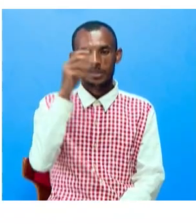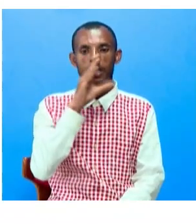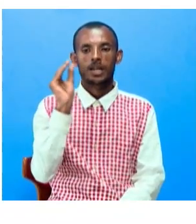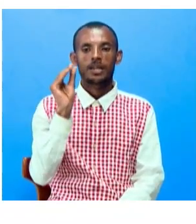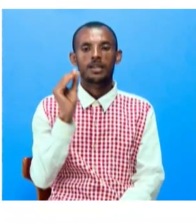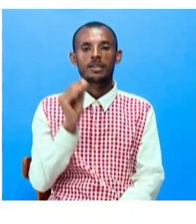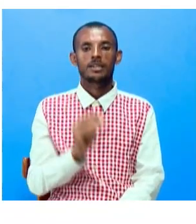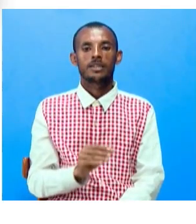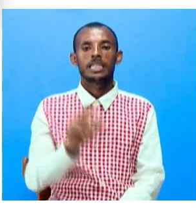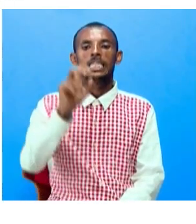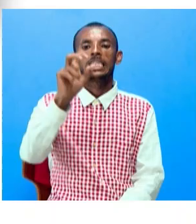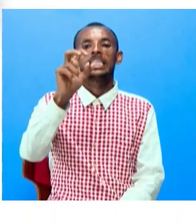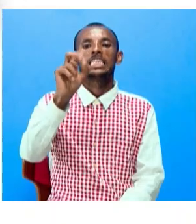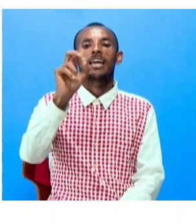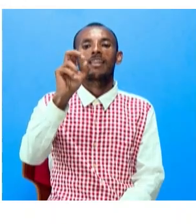30